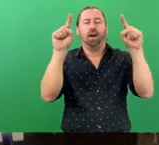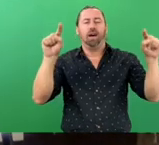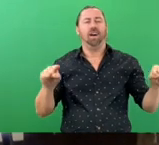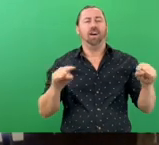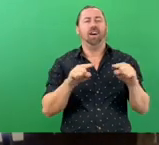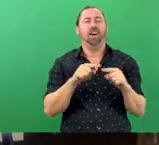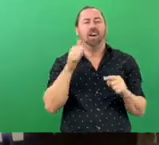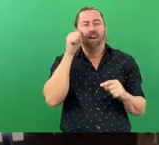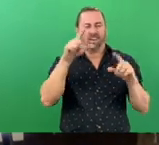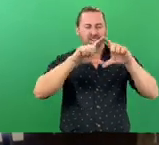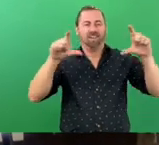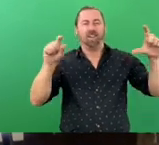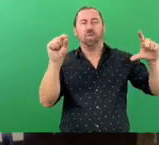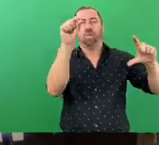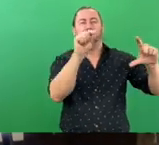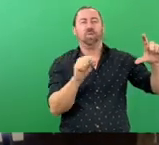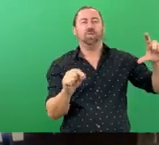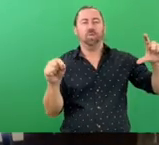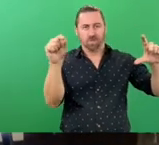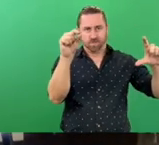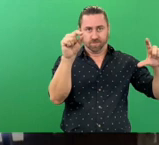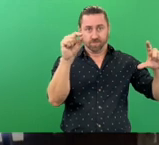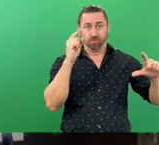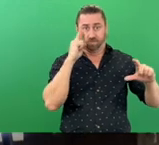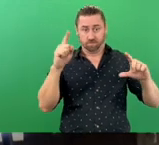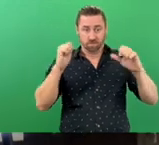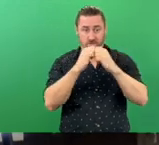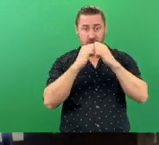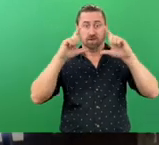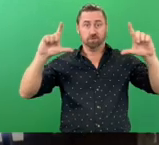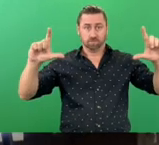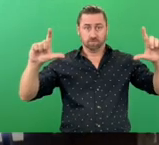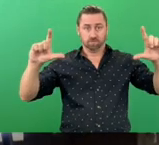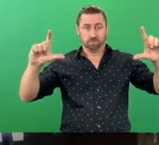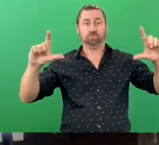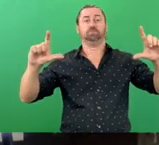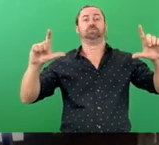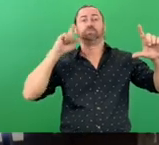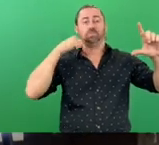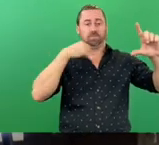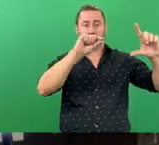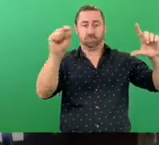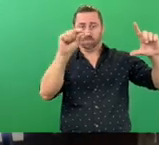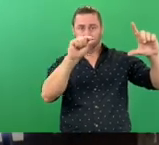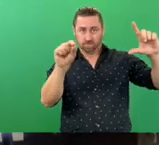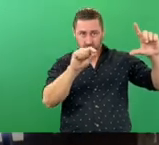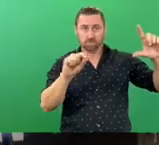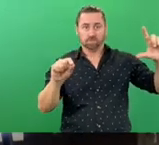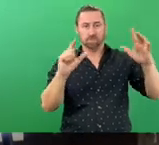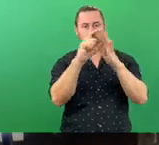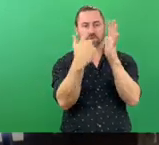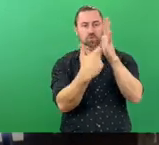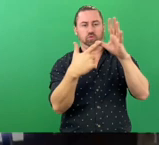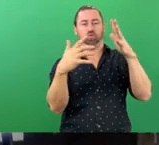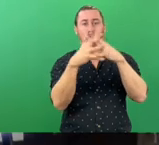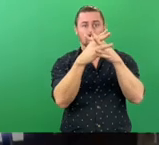slightly transparent piece of tracing paper. And I'm going to take my piece of tracing paper and I'm going to take a marker here and I'm going to write the